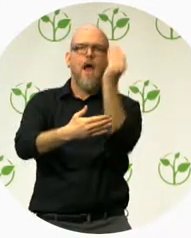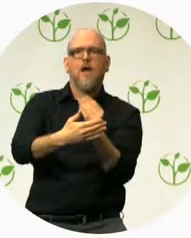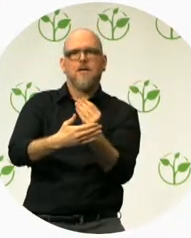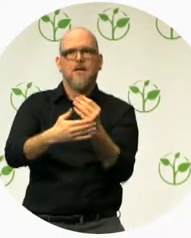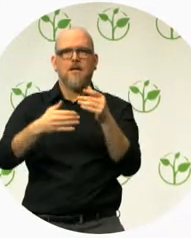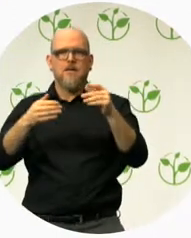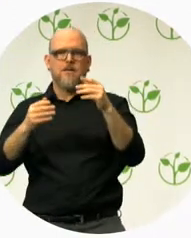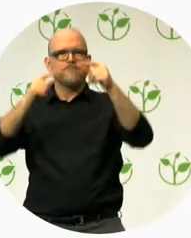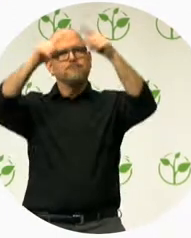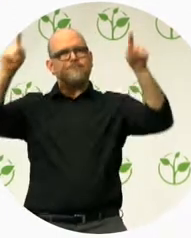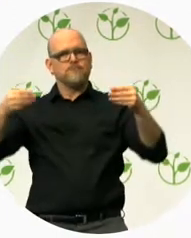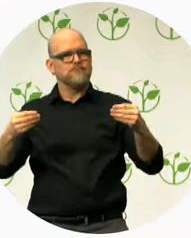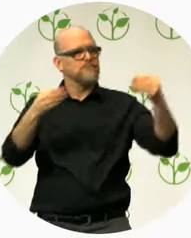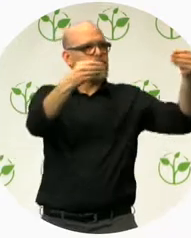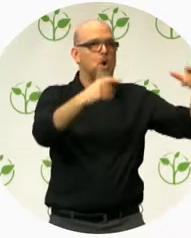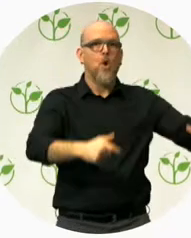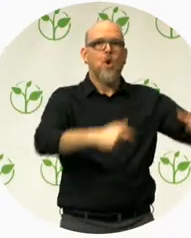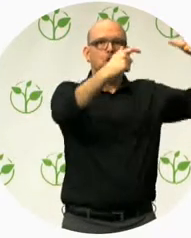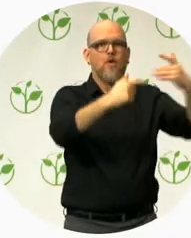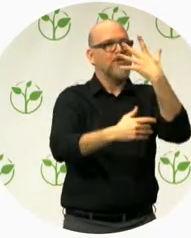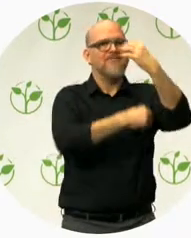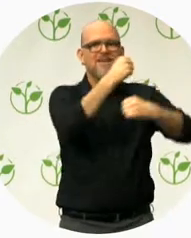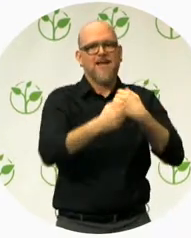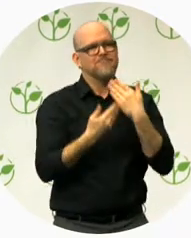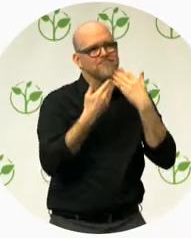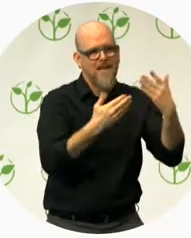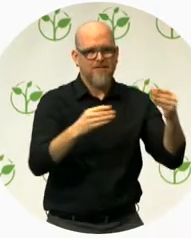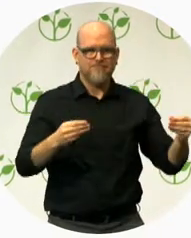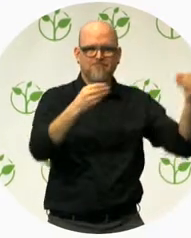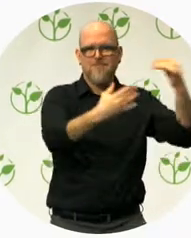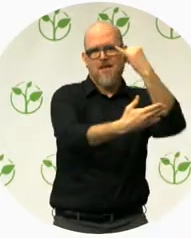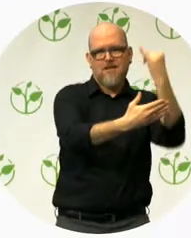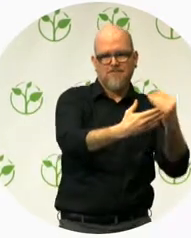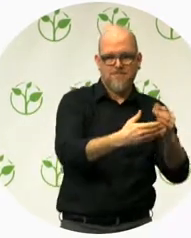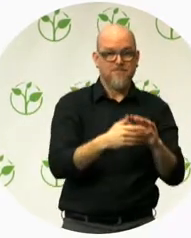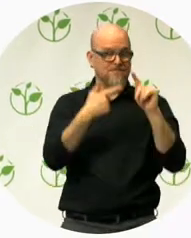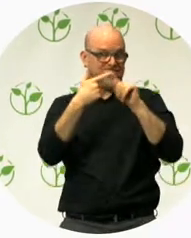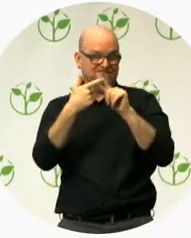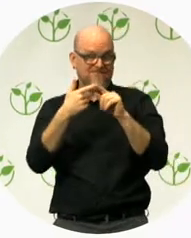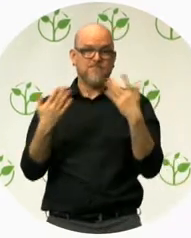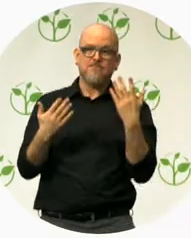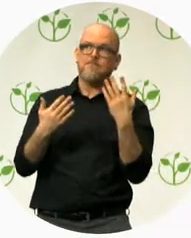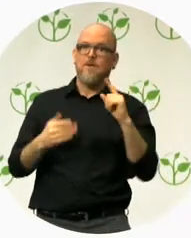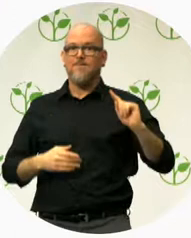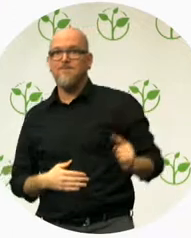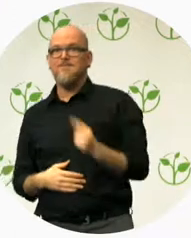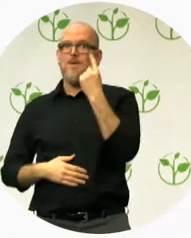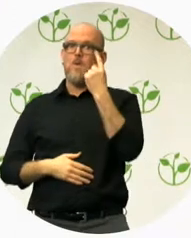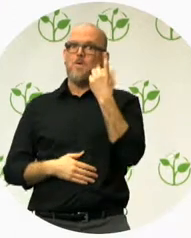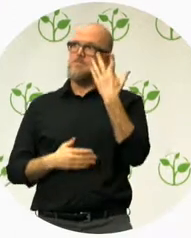Vienna. And we will give the first performance of the Zero Project